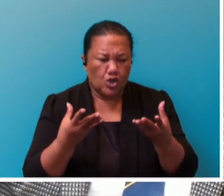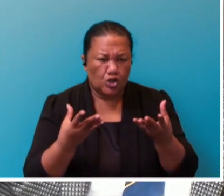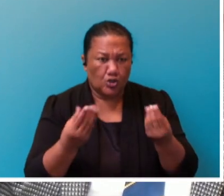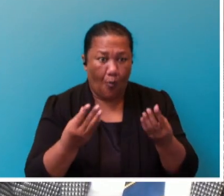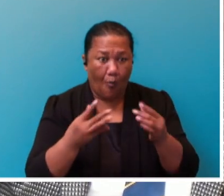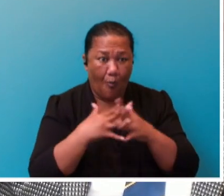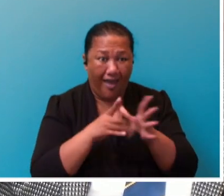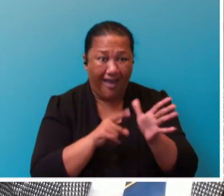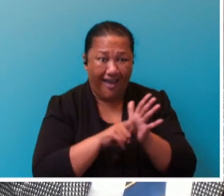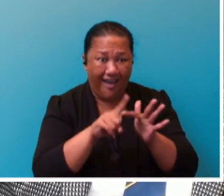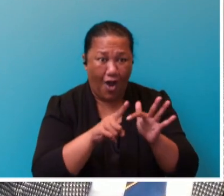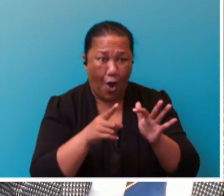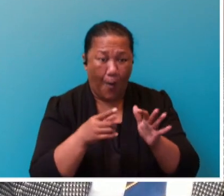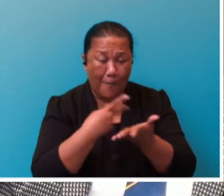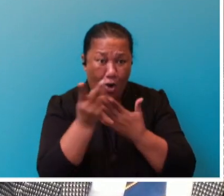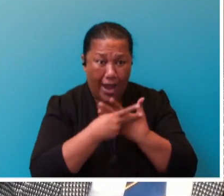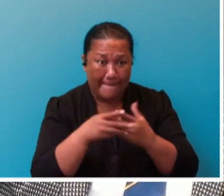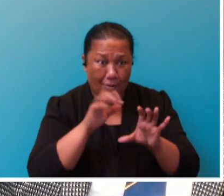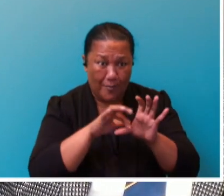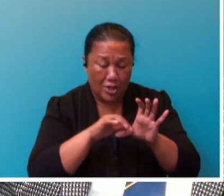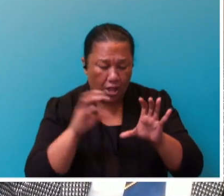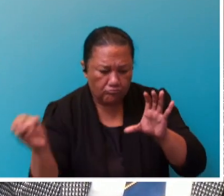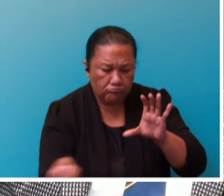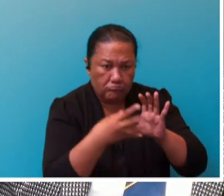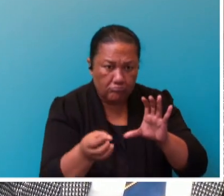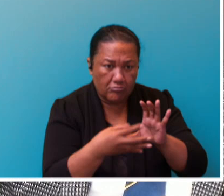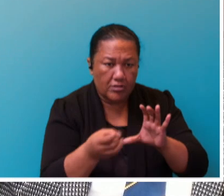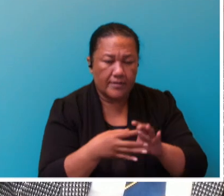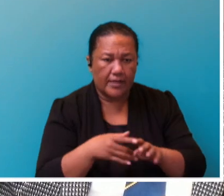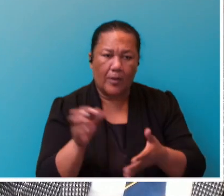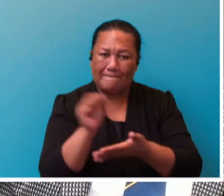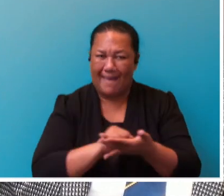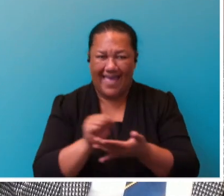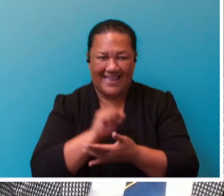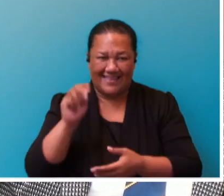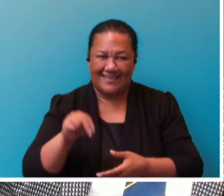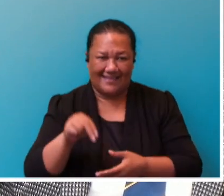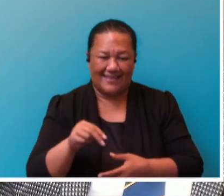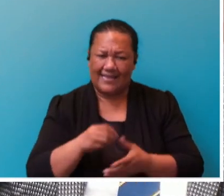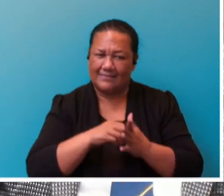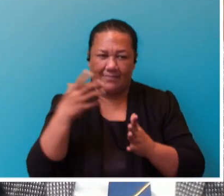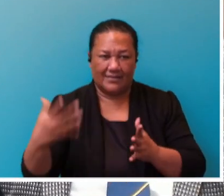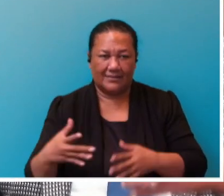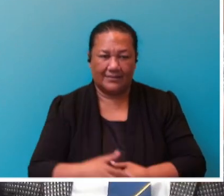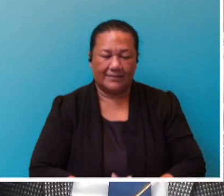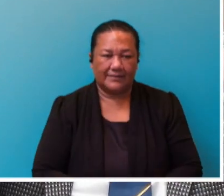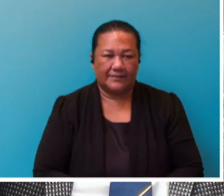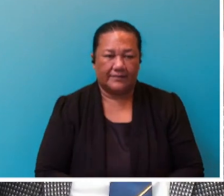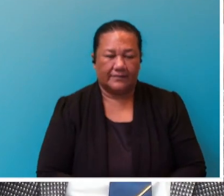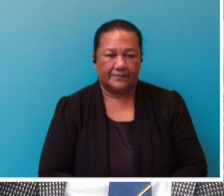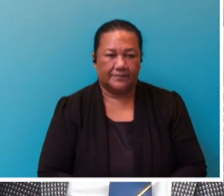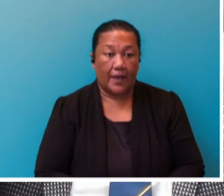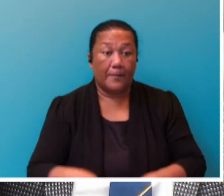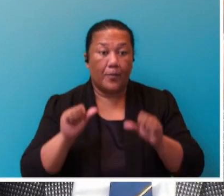the management of these threats, Honorable Speaker. And it's, of course, an ongoing process, as the